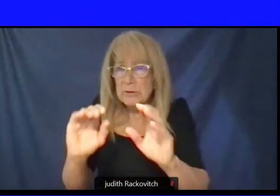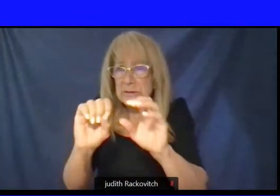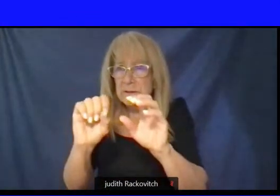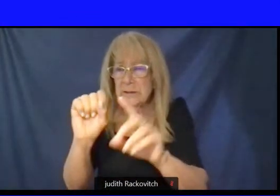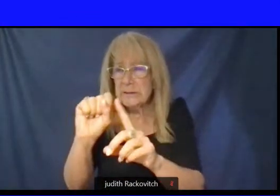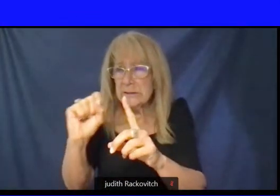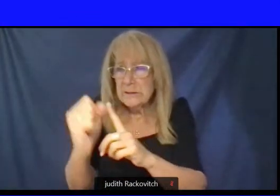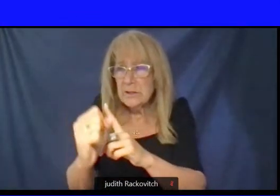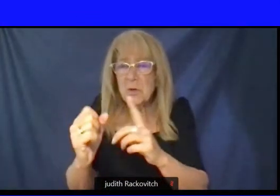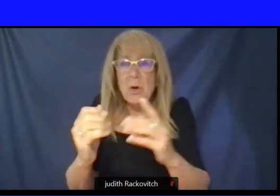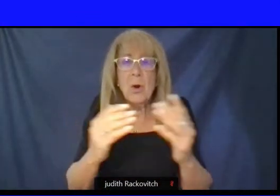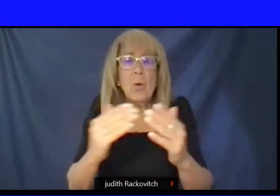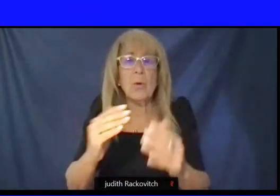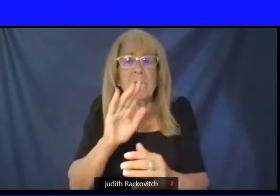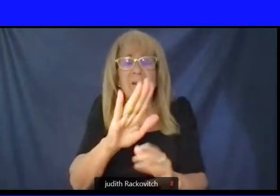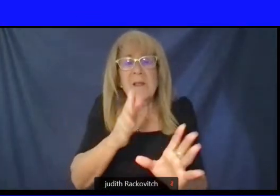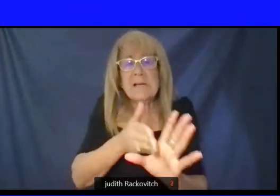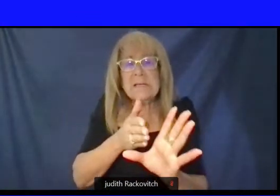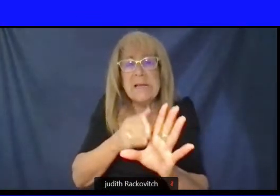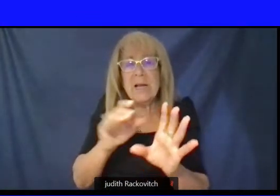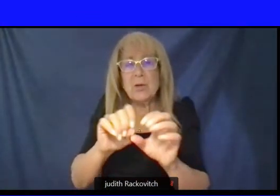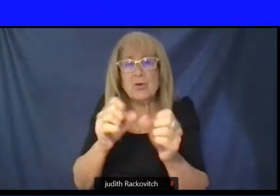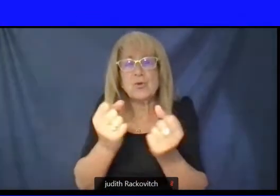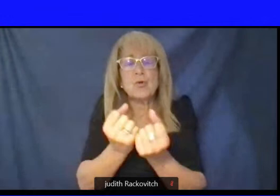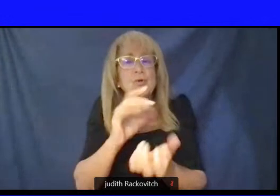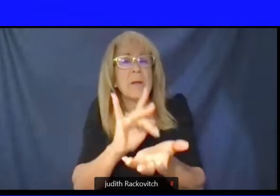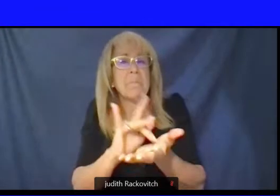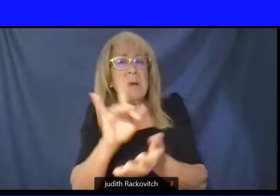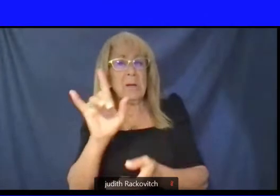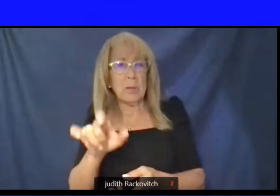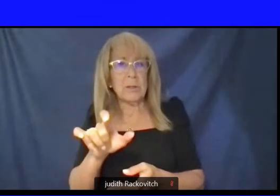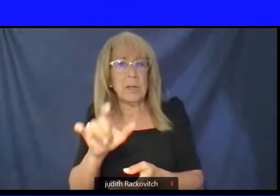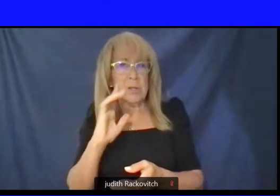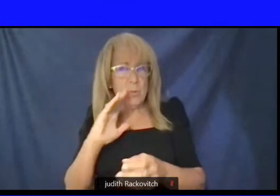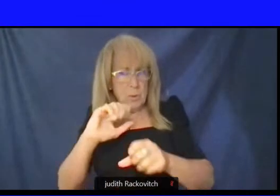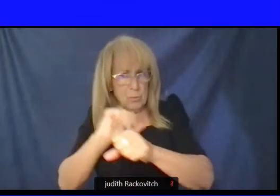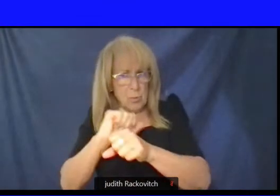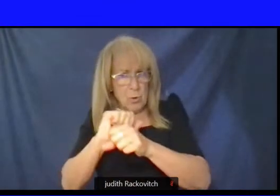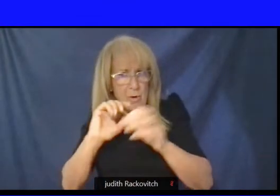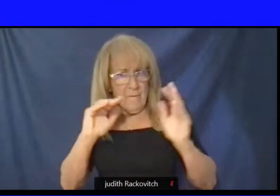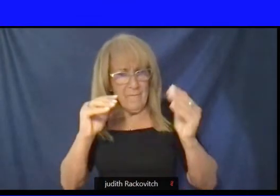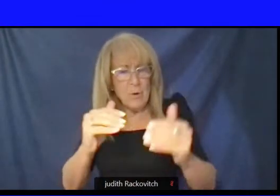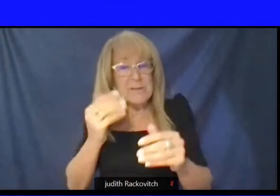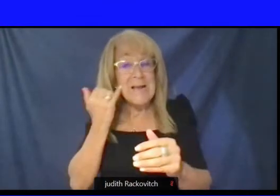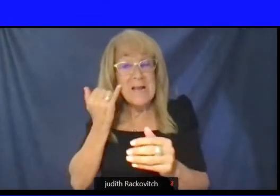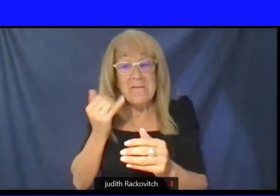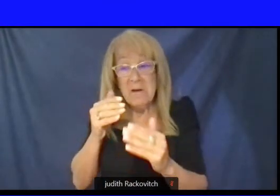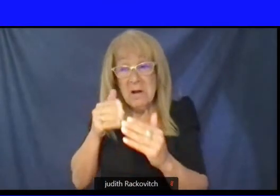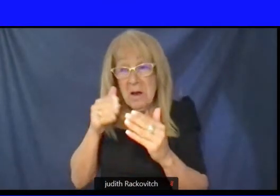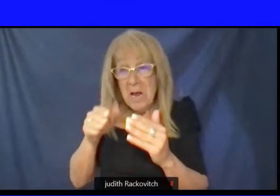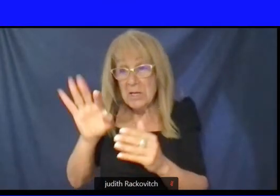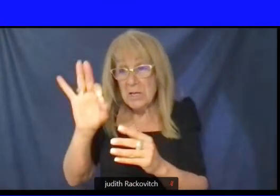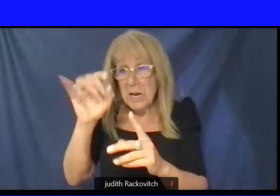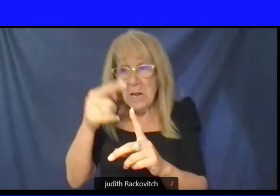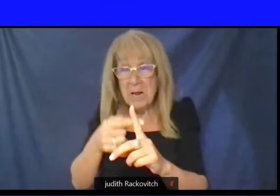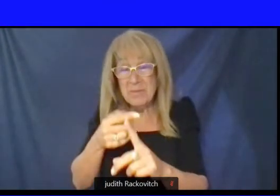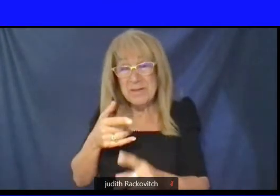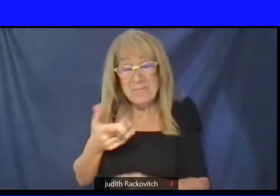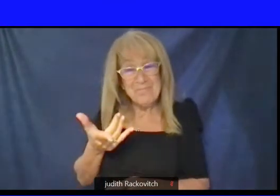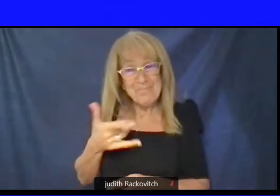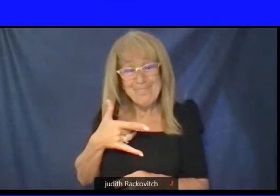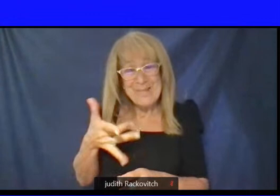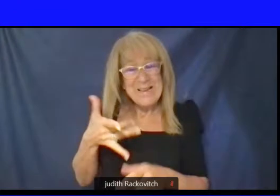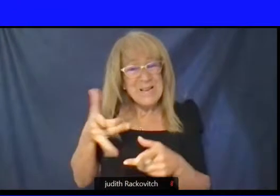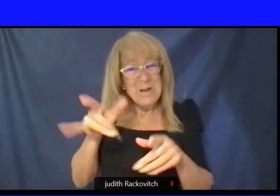Yes. But they're not placed in a facility. They're just aided in managing